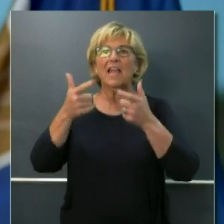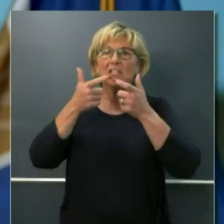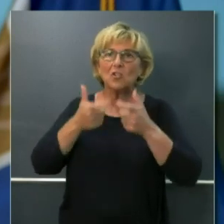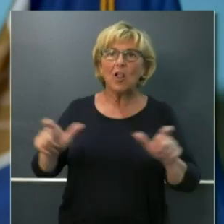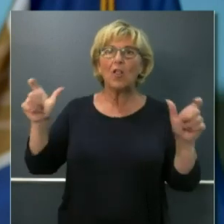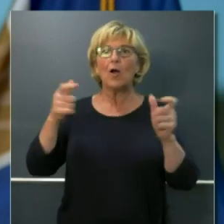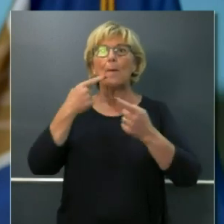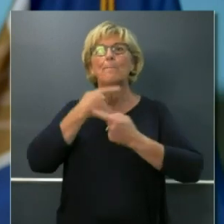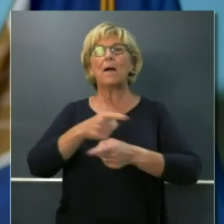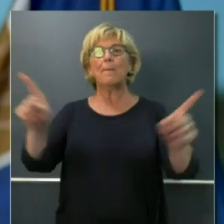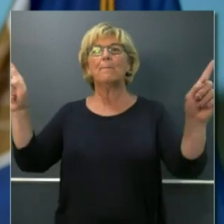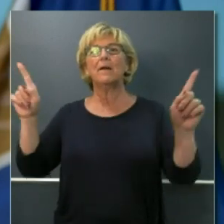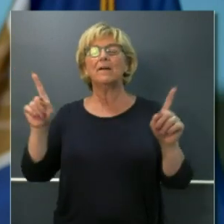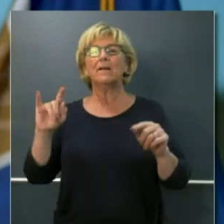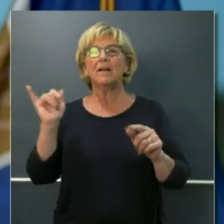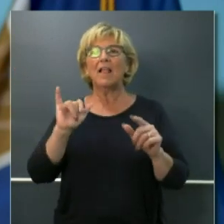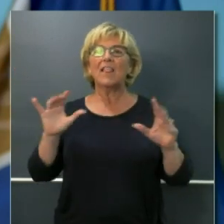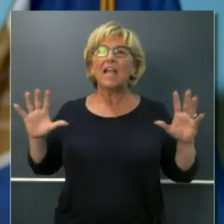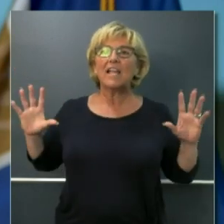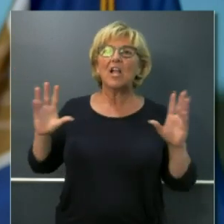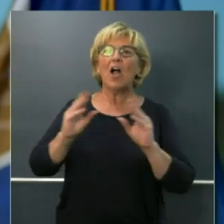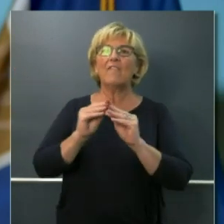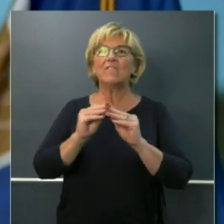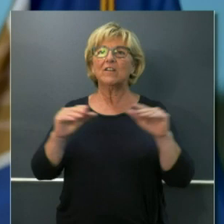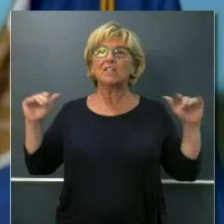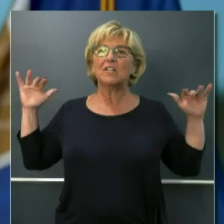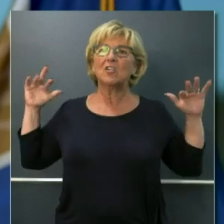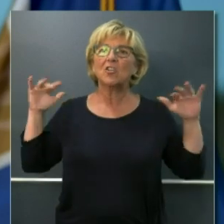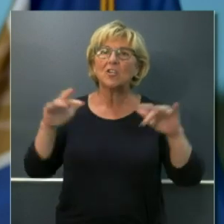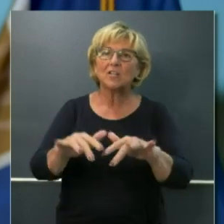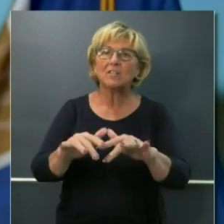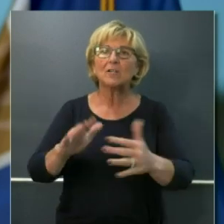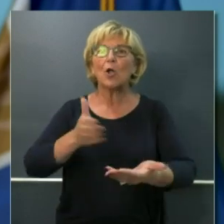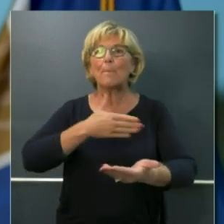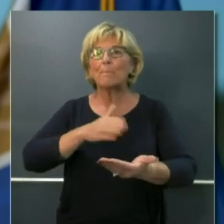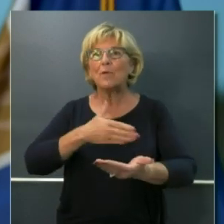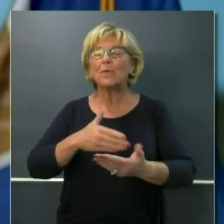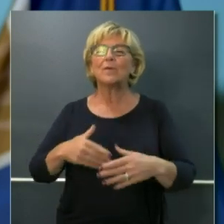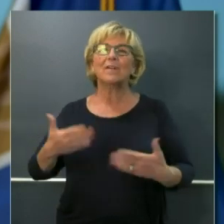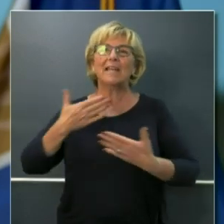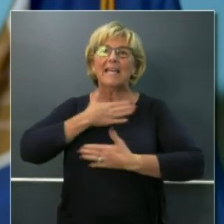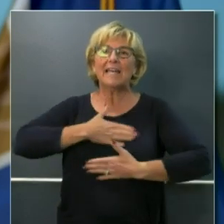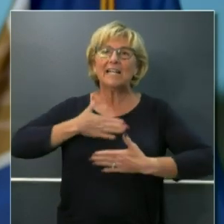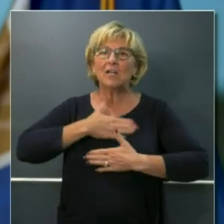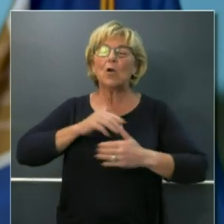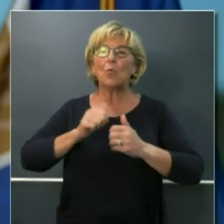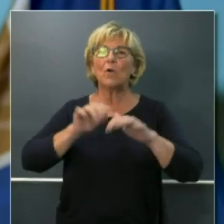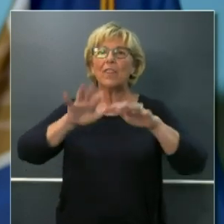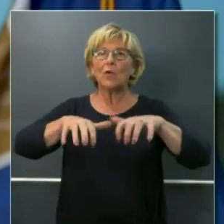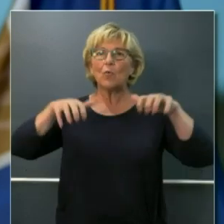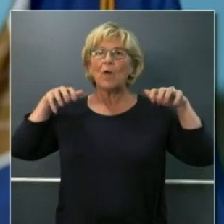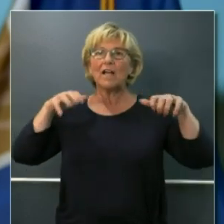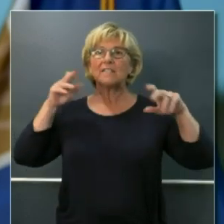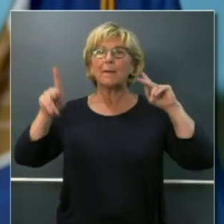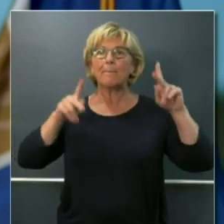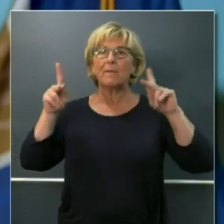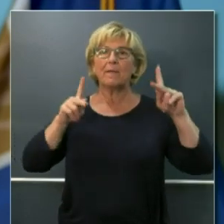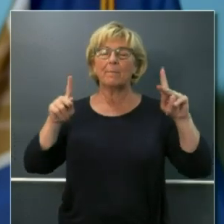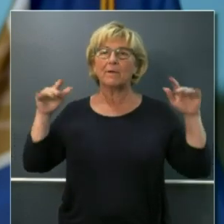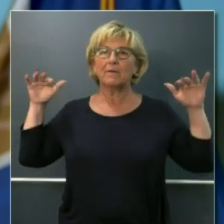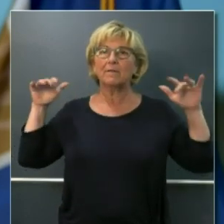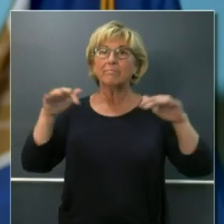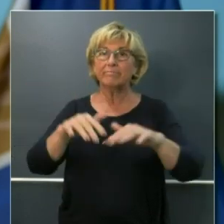public venues, the conventions, the concerts, the larger entertainment venues with crowds that would be in